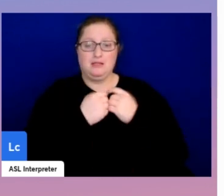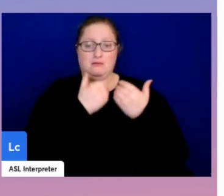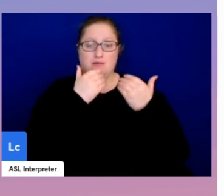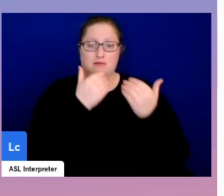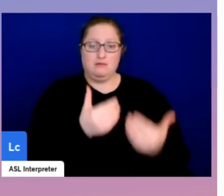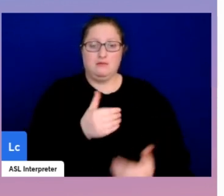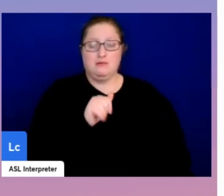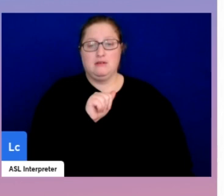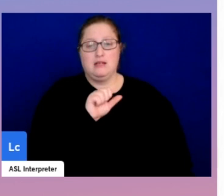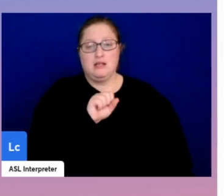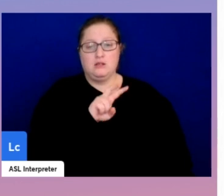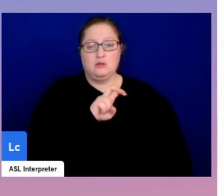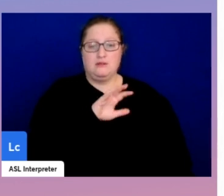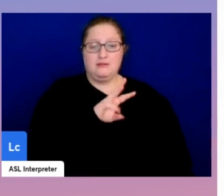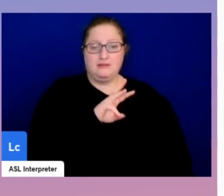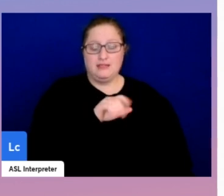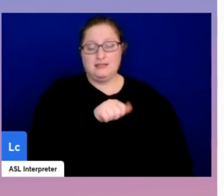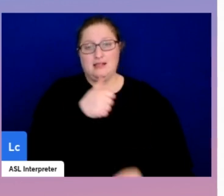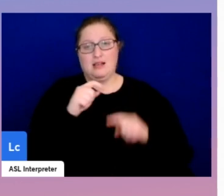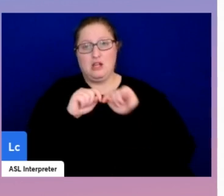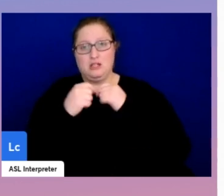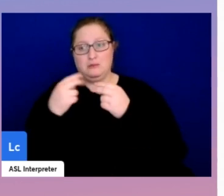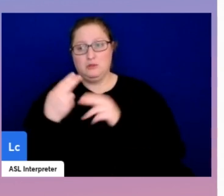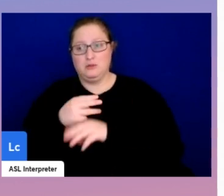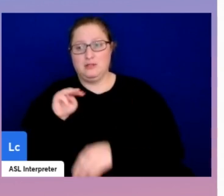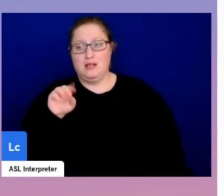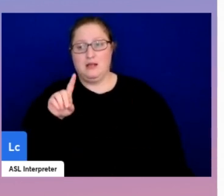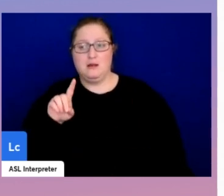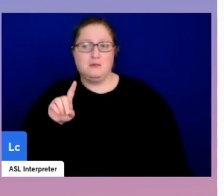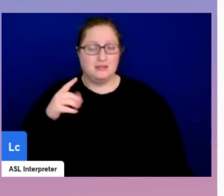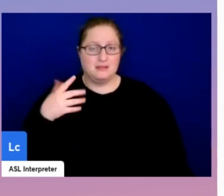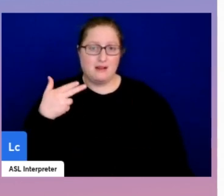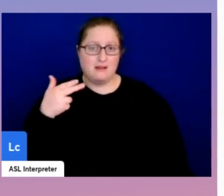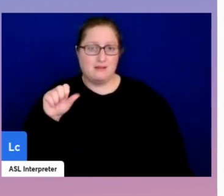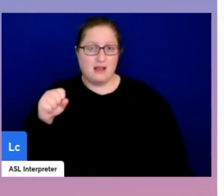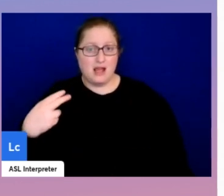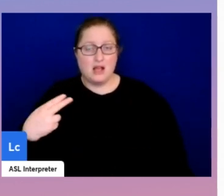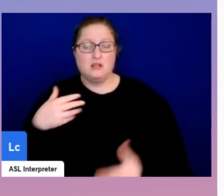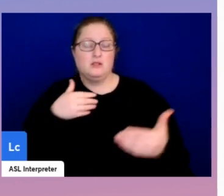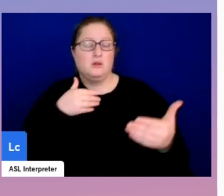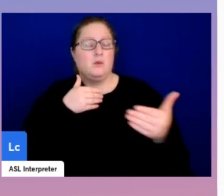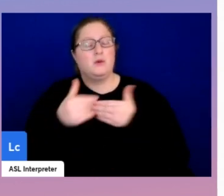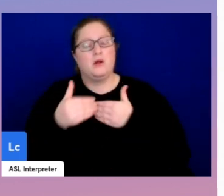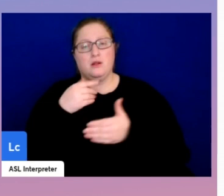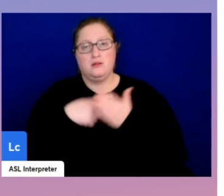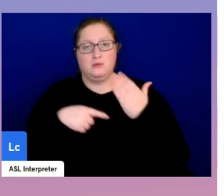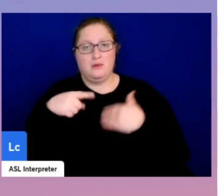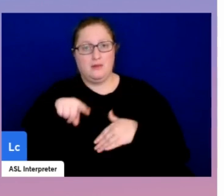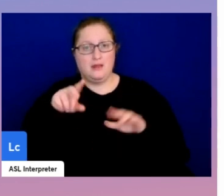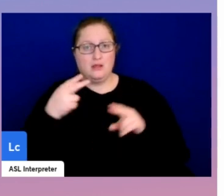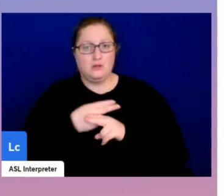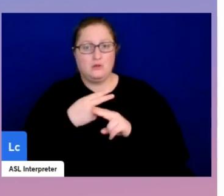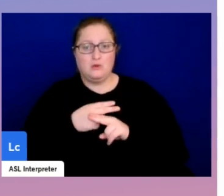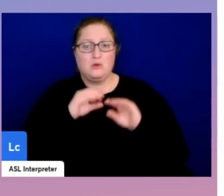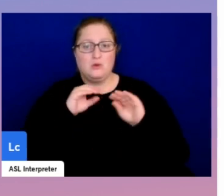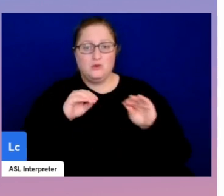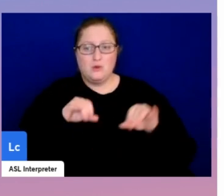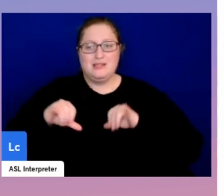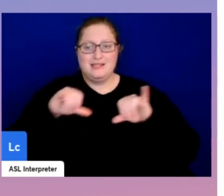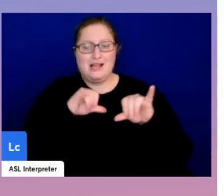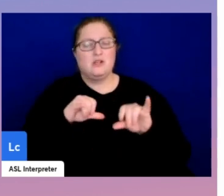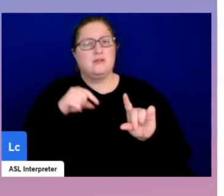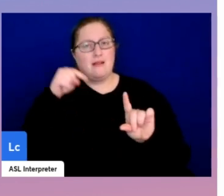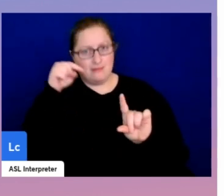256 encryption, while another team uses an MD5 hash function. Regardless of what they use, there isn't a standard, and that's where the problem